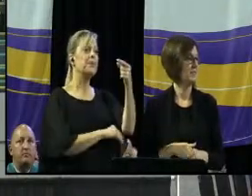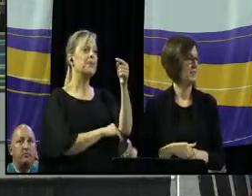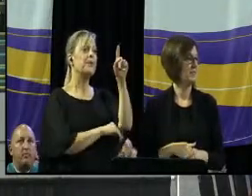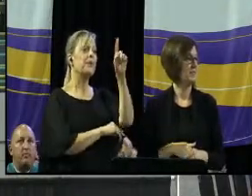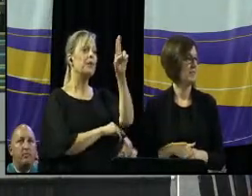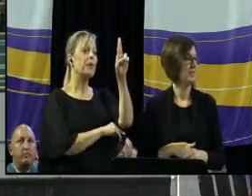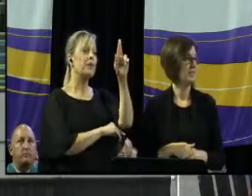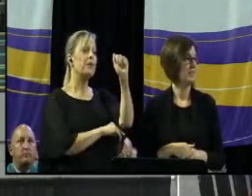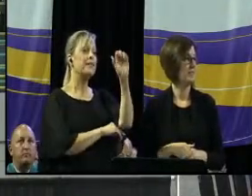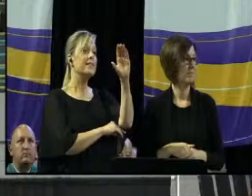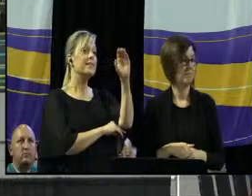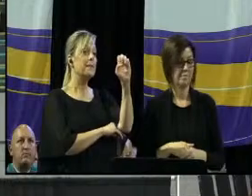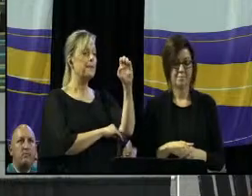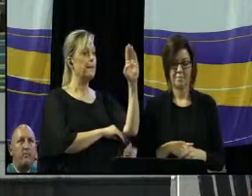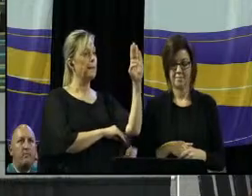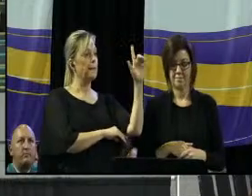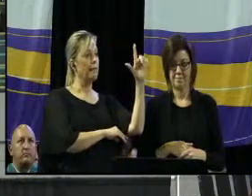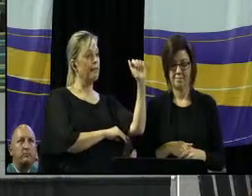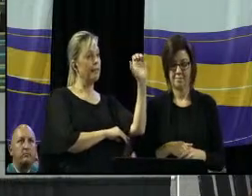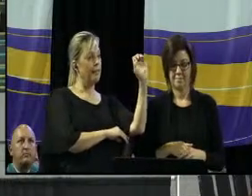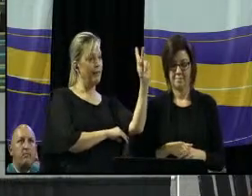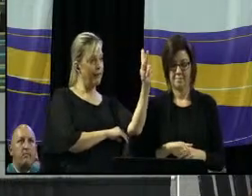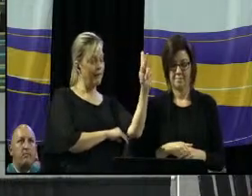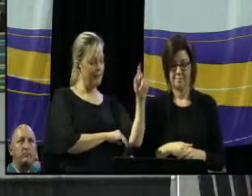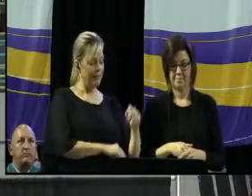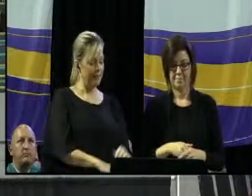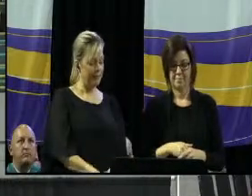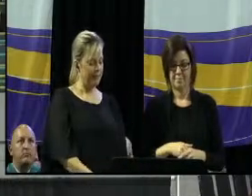Grace Ashlyn Black.